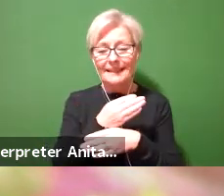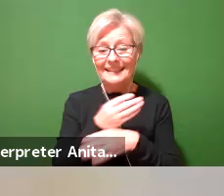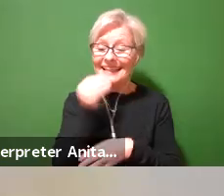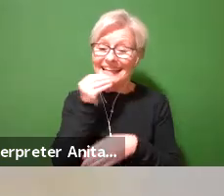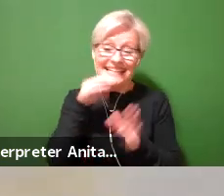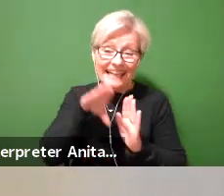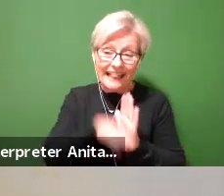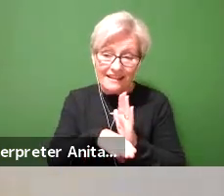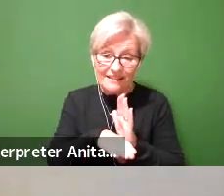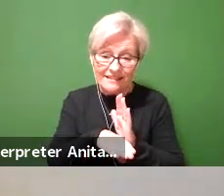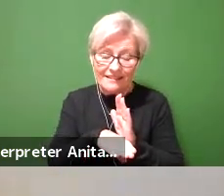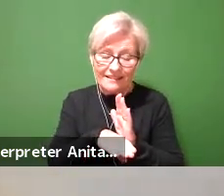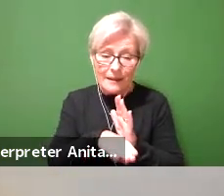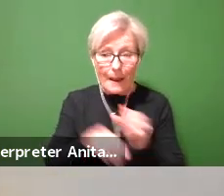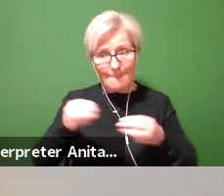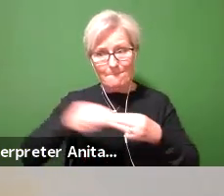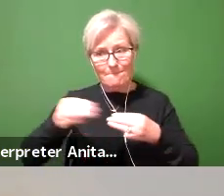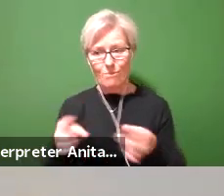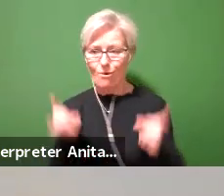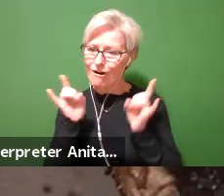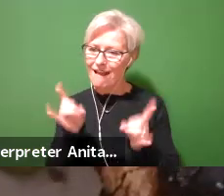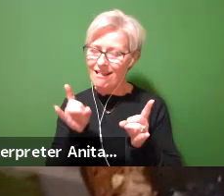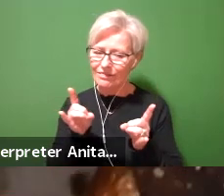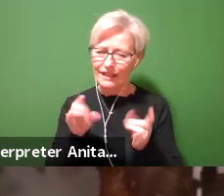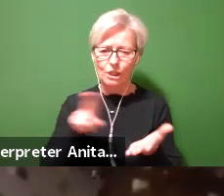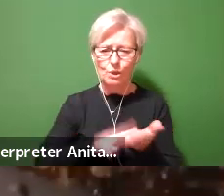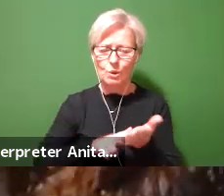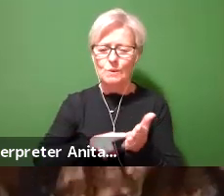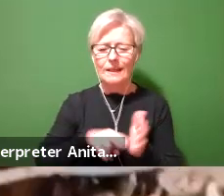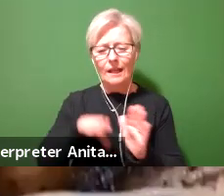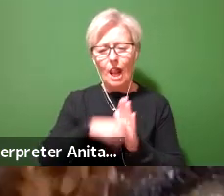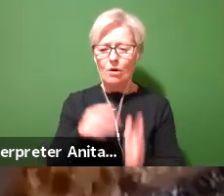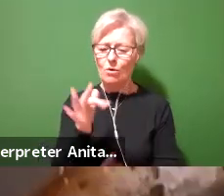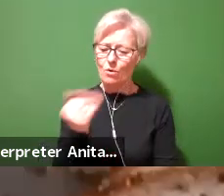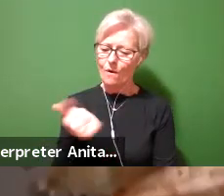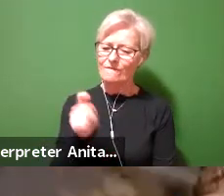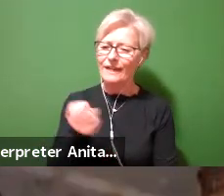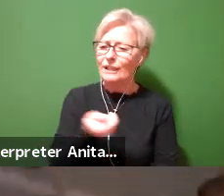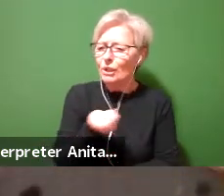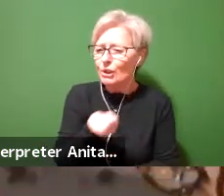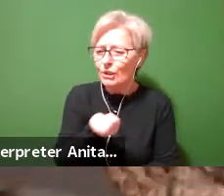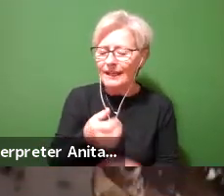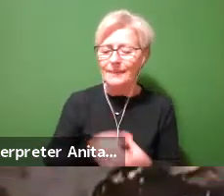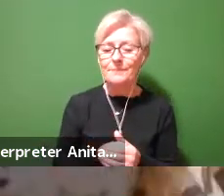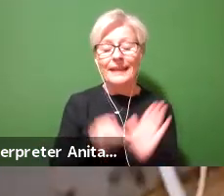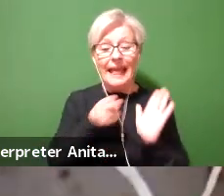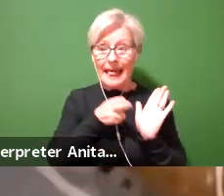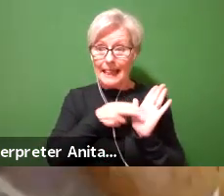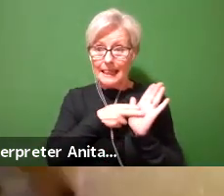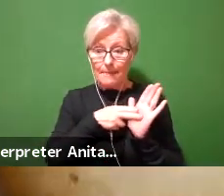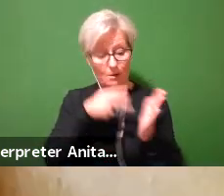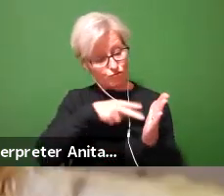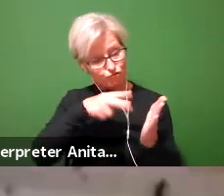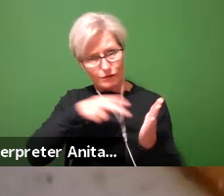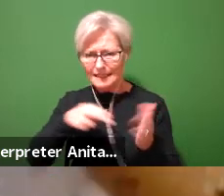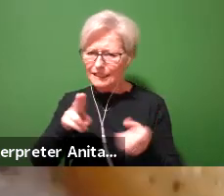whole grains and cereals, plus low fat cooking methods, and also physical activity is key. Label reading is such a useful skill,